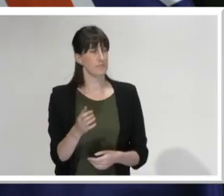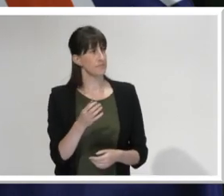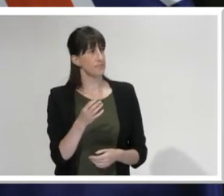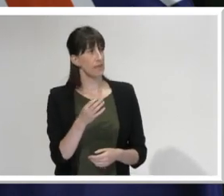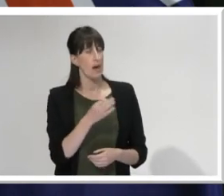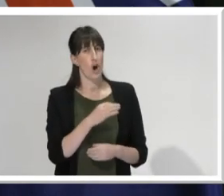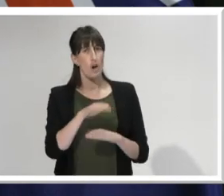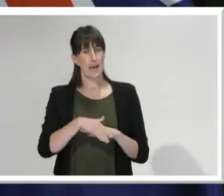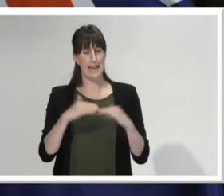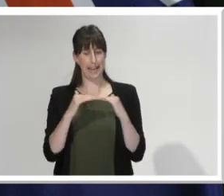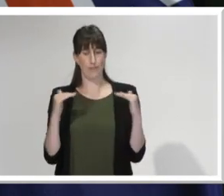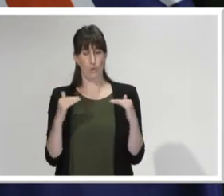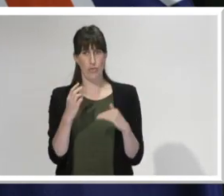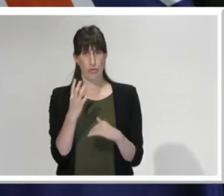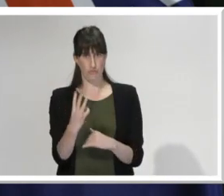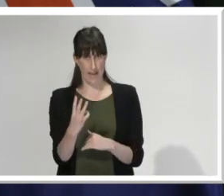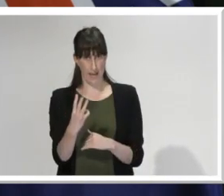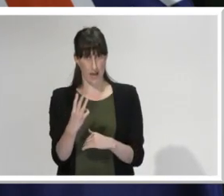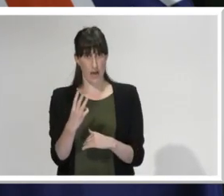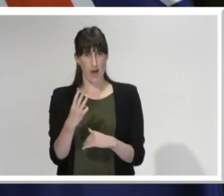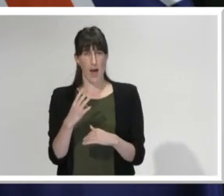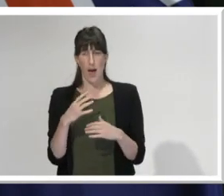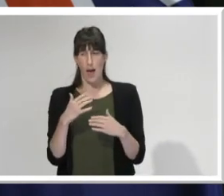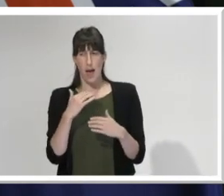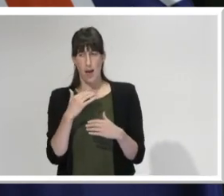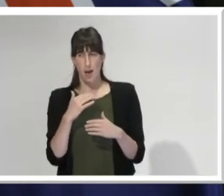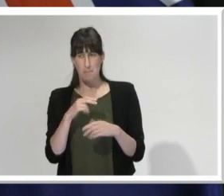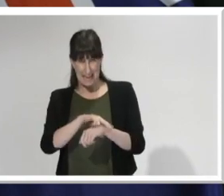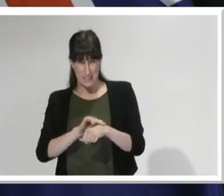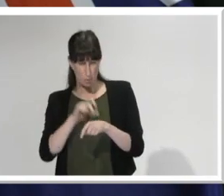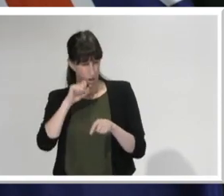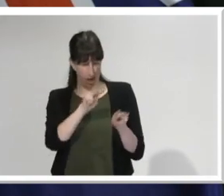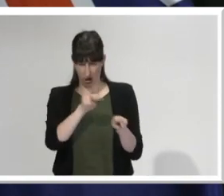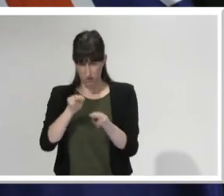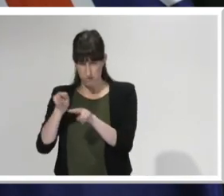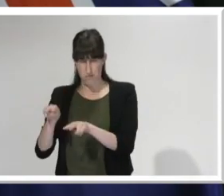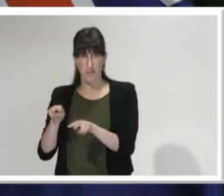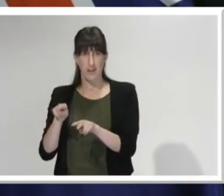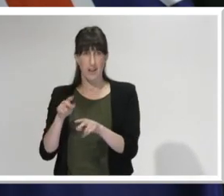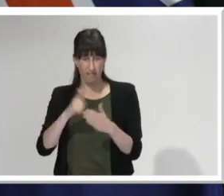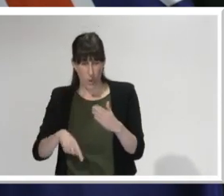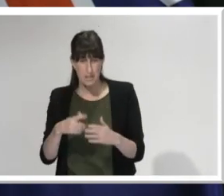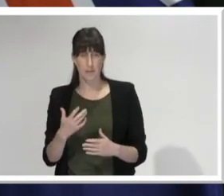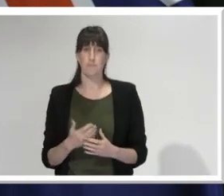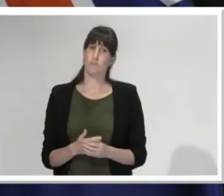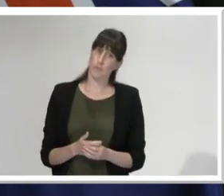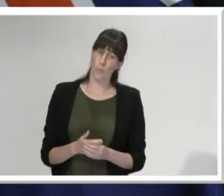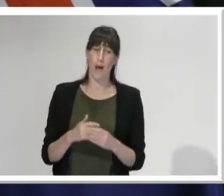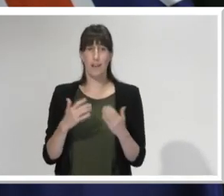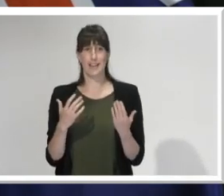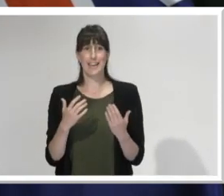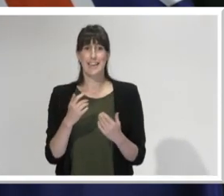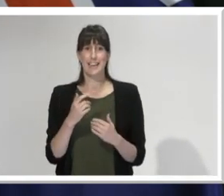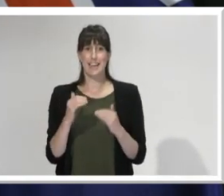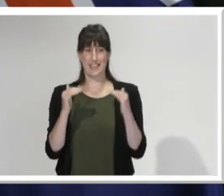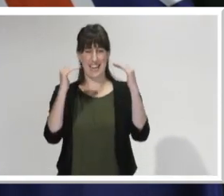policed once it gets to that point? It is fair to say that lockdown is a much easier thing to enforce. It's much more black and white. It means